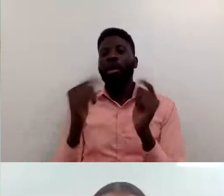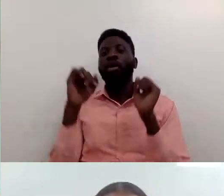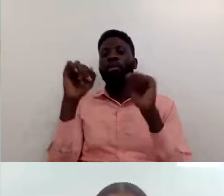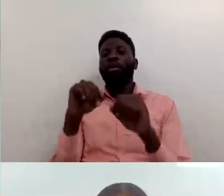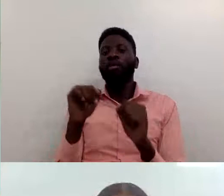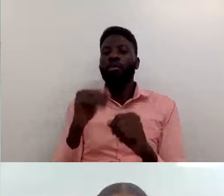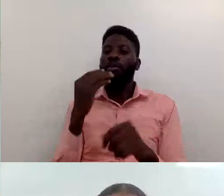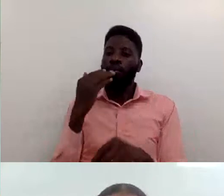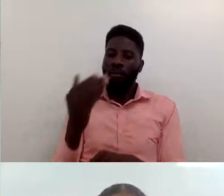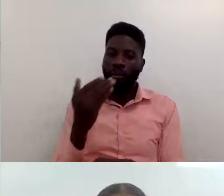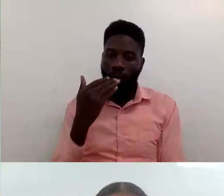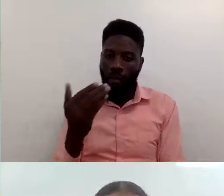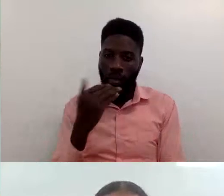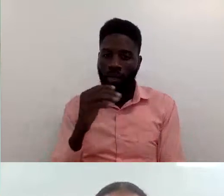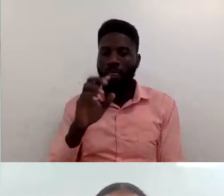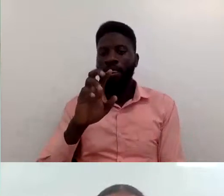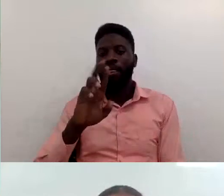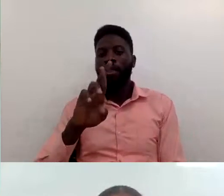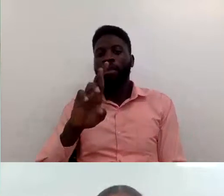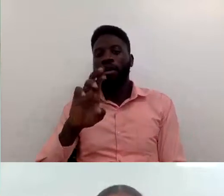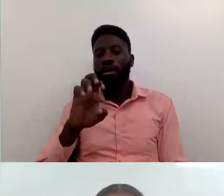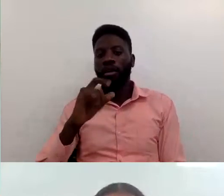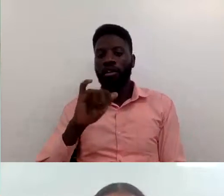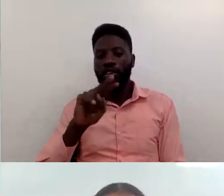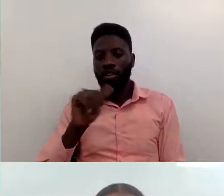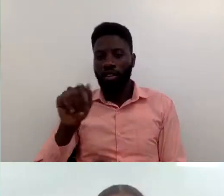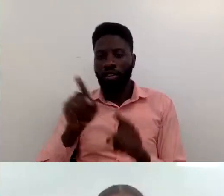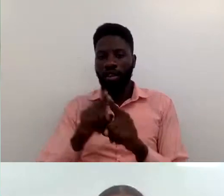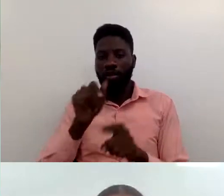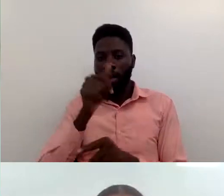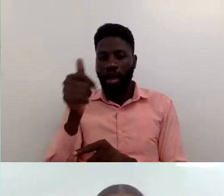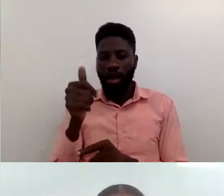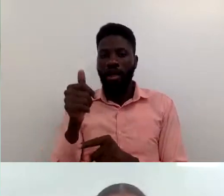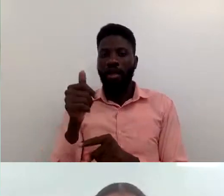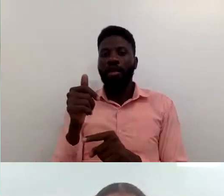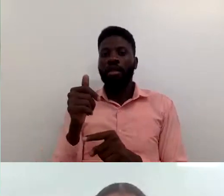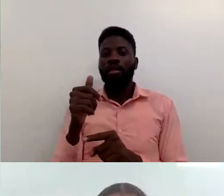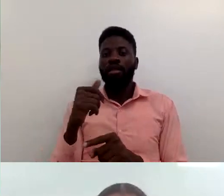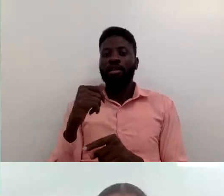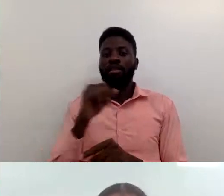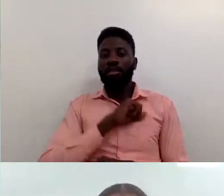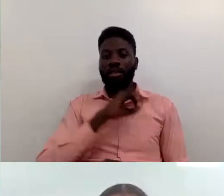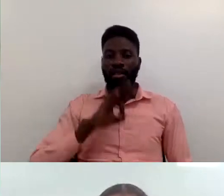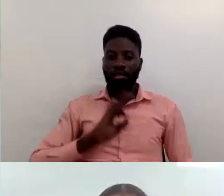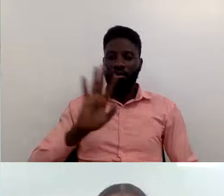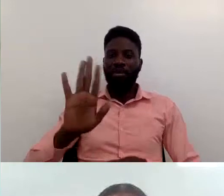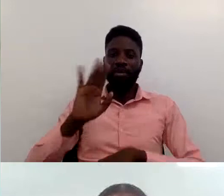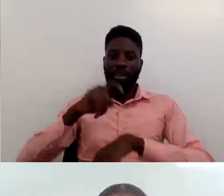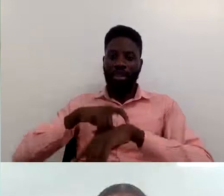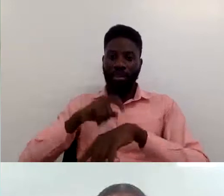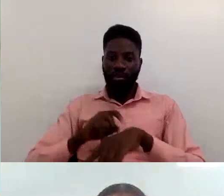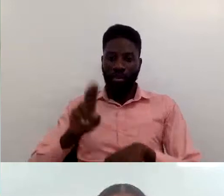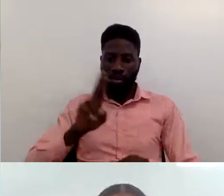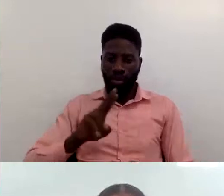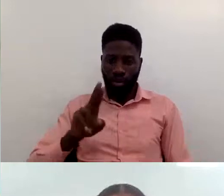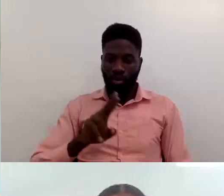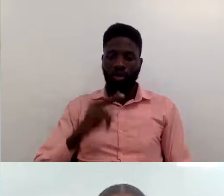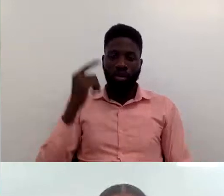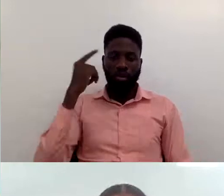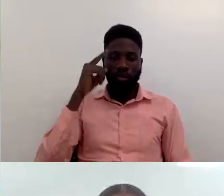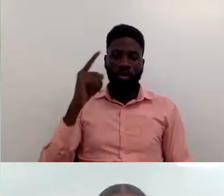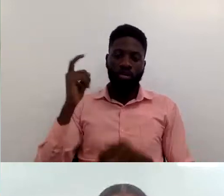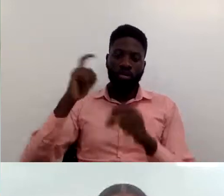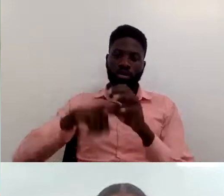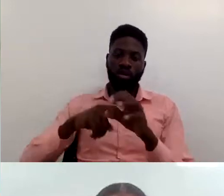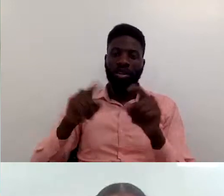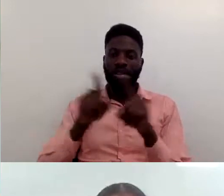very much, Regina, and other Standard Chartered staff who have taken their time out to attend this call.